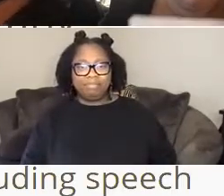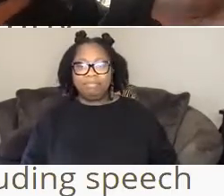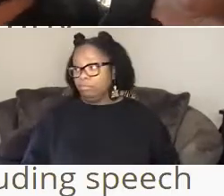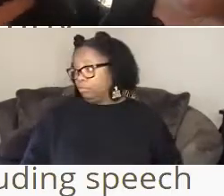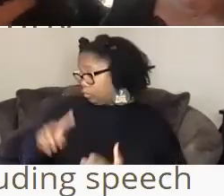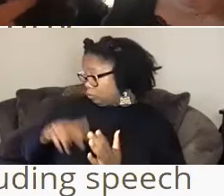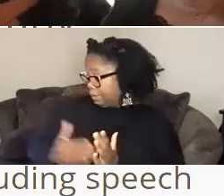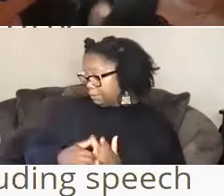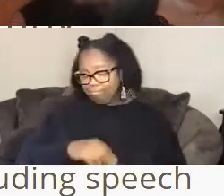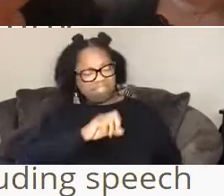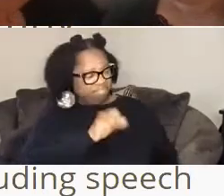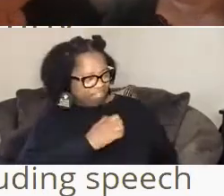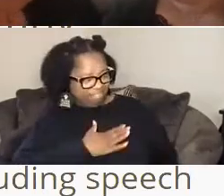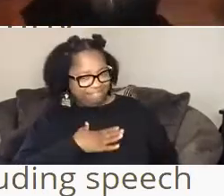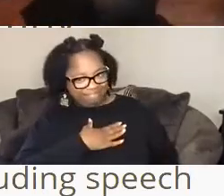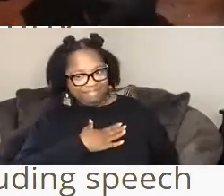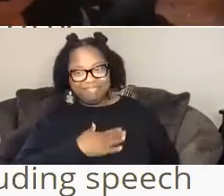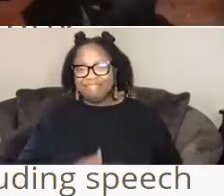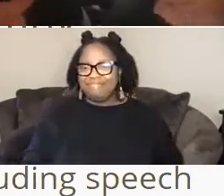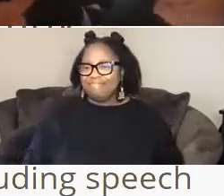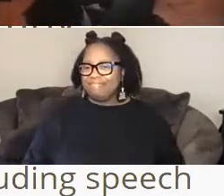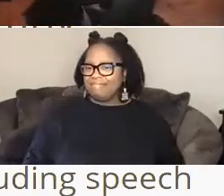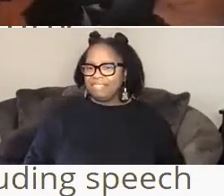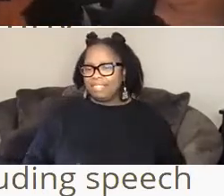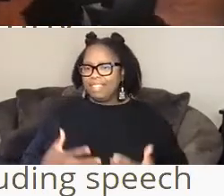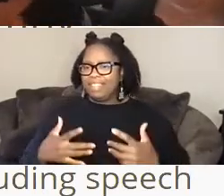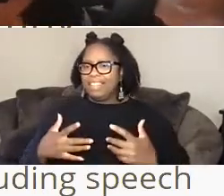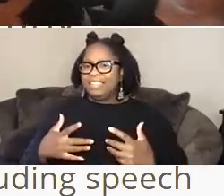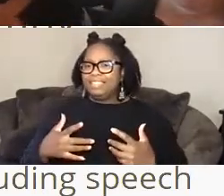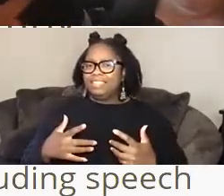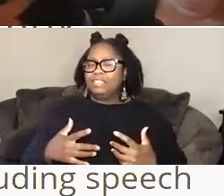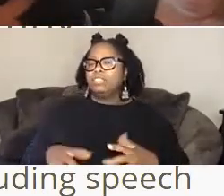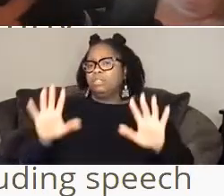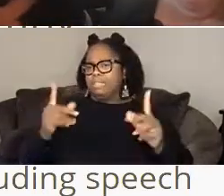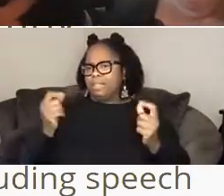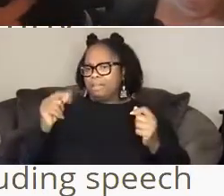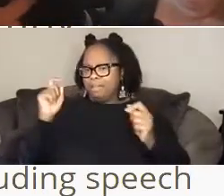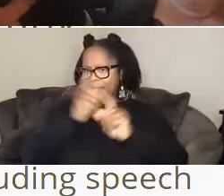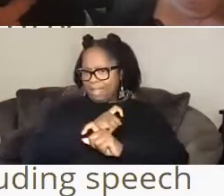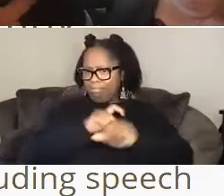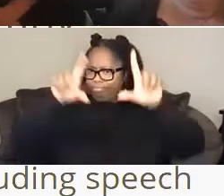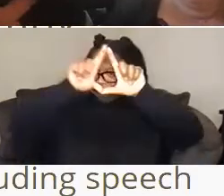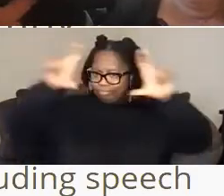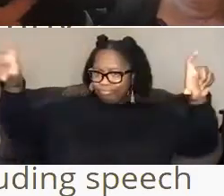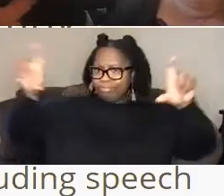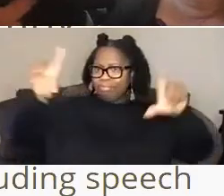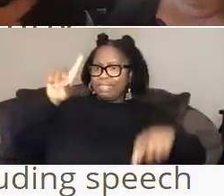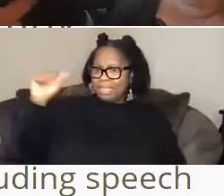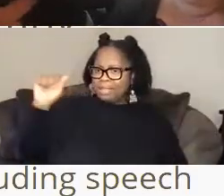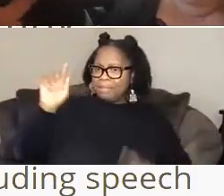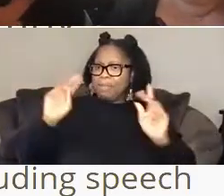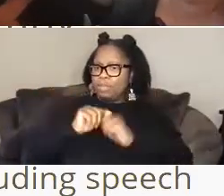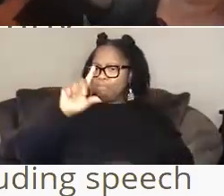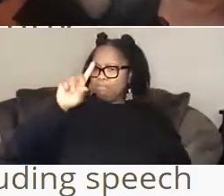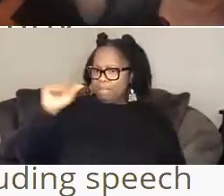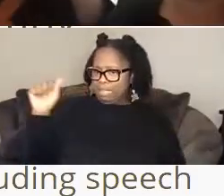Yes, please. Okay. So it's like kind of complicated, right? So first the question is like disabilities, people with disabilities are protected.